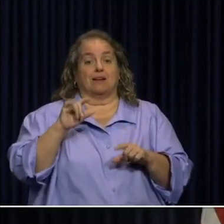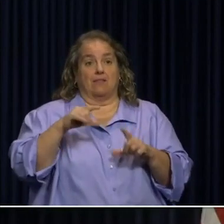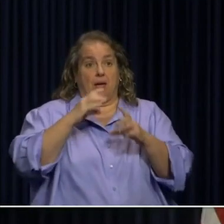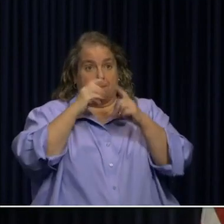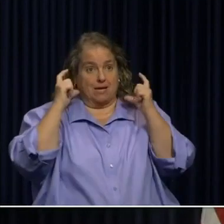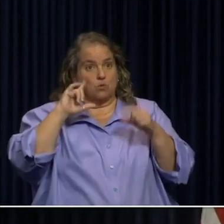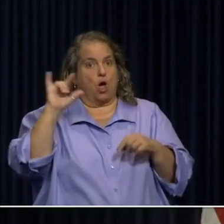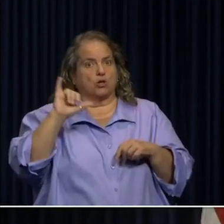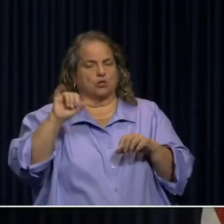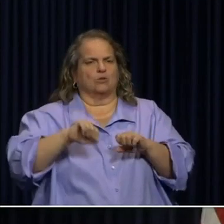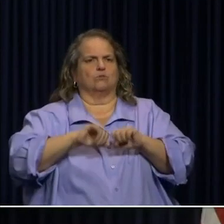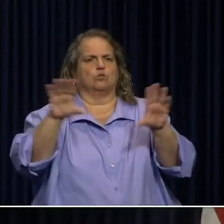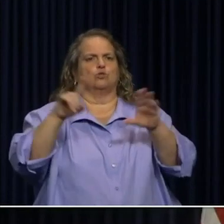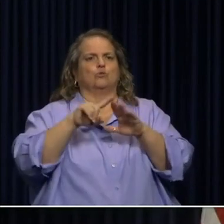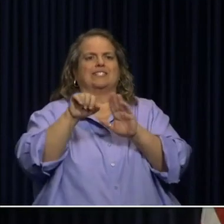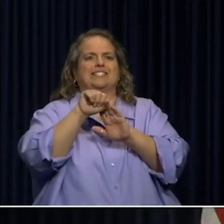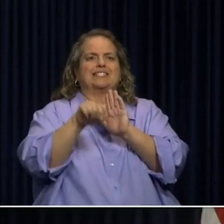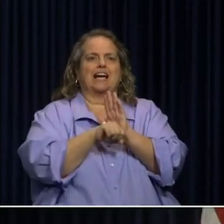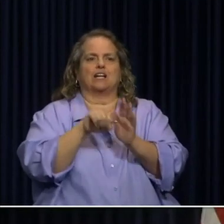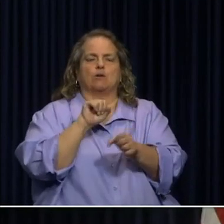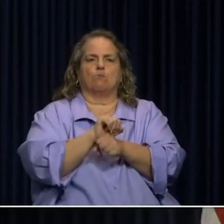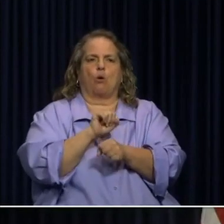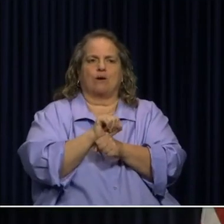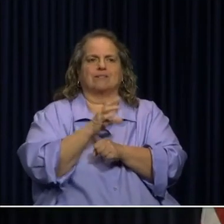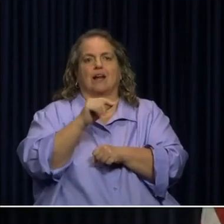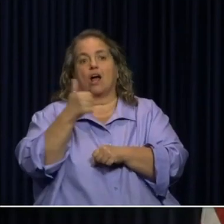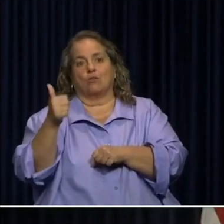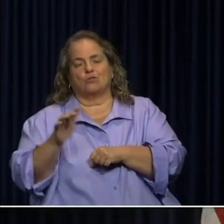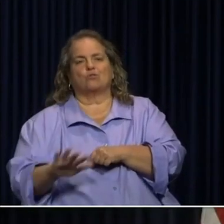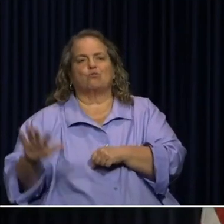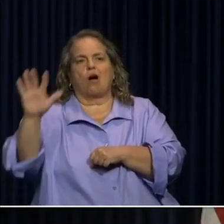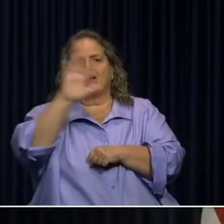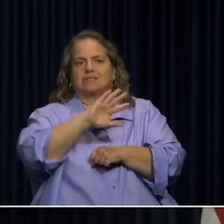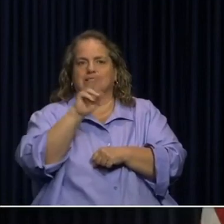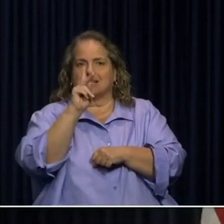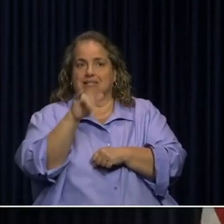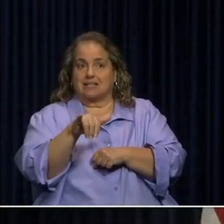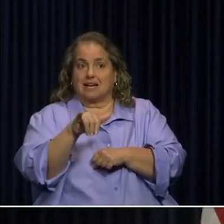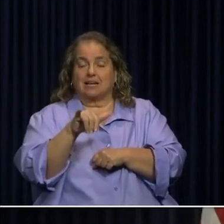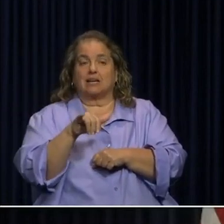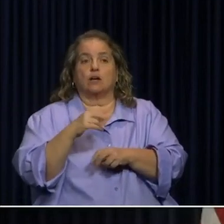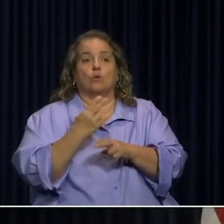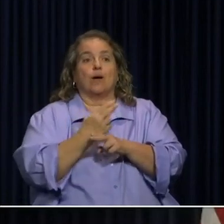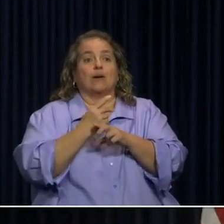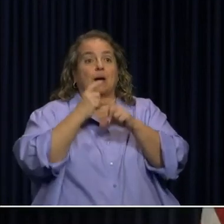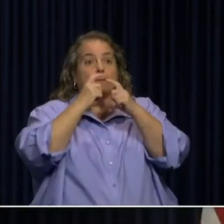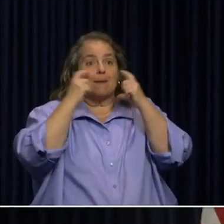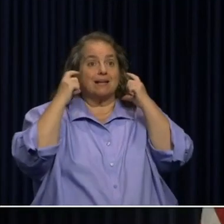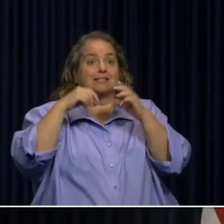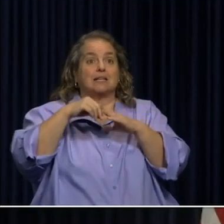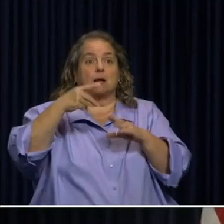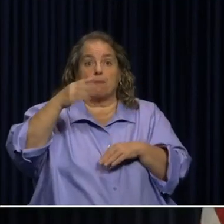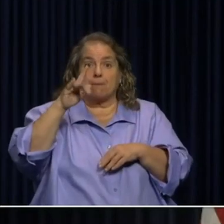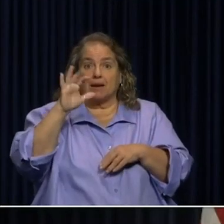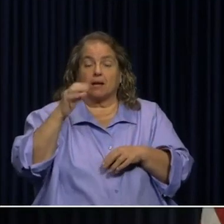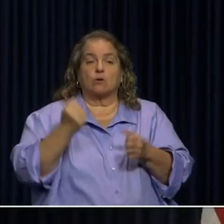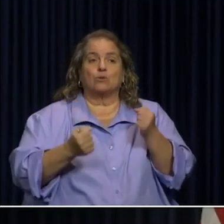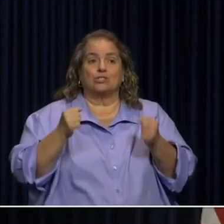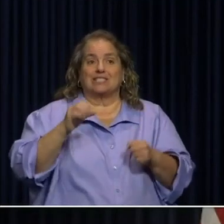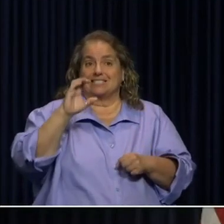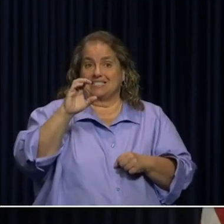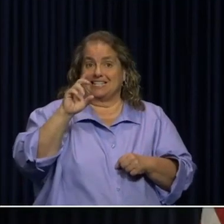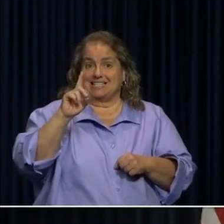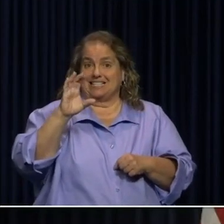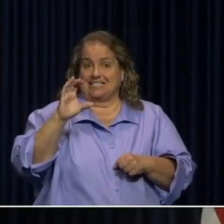out to state employees and others across Kentucky. Again, wearing a mask in public, which the CDC now